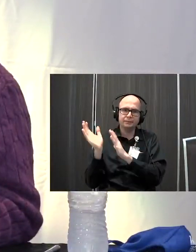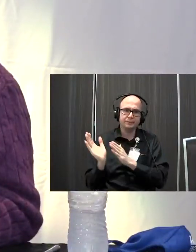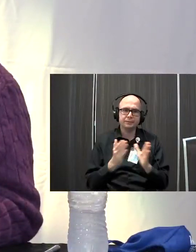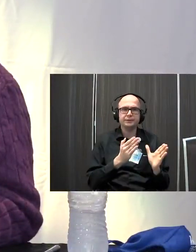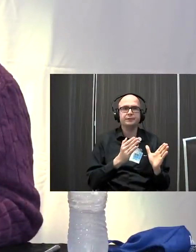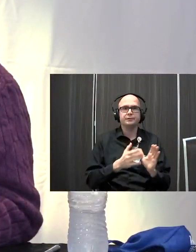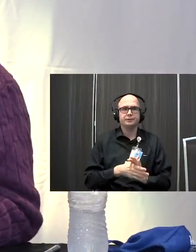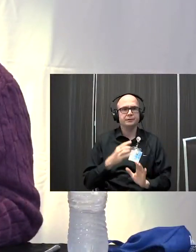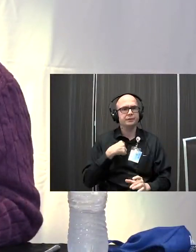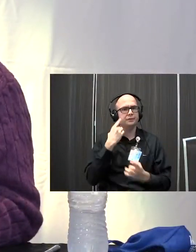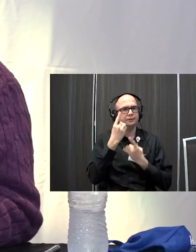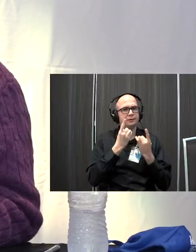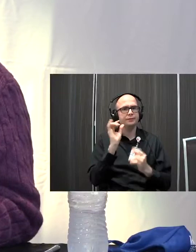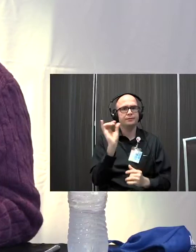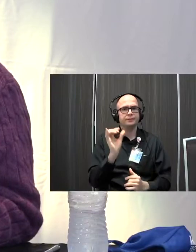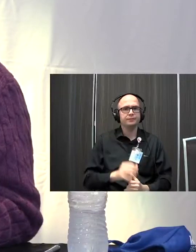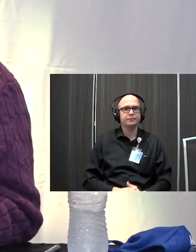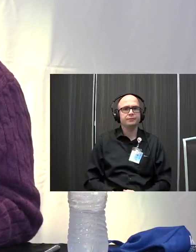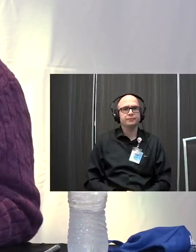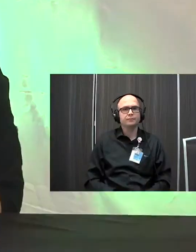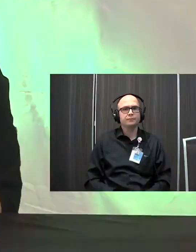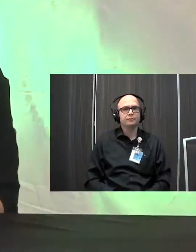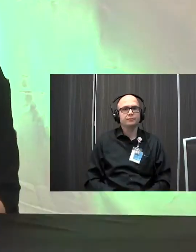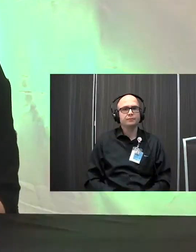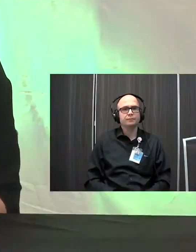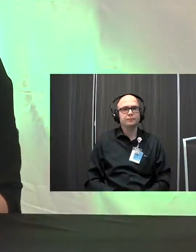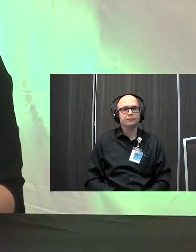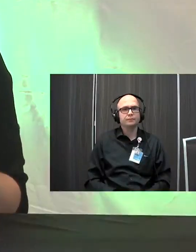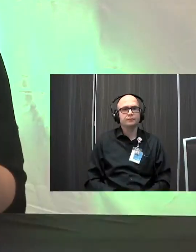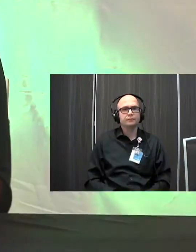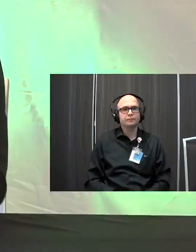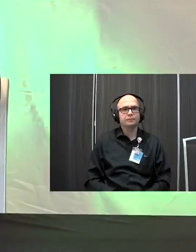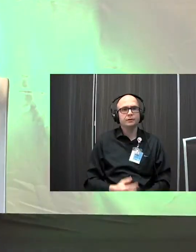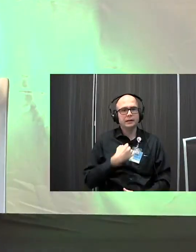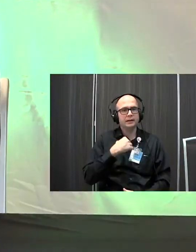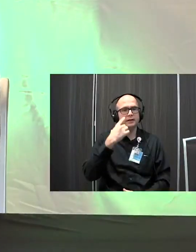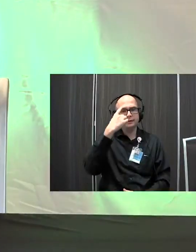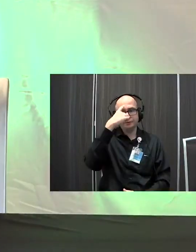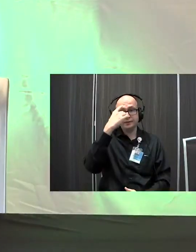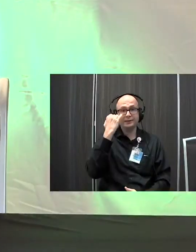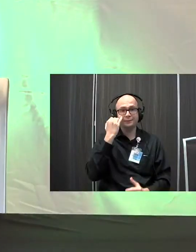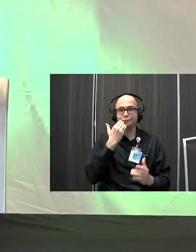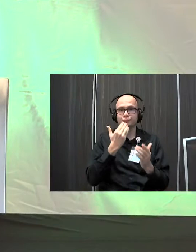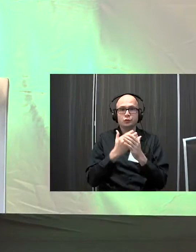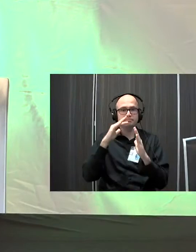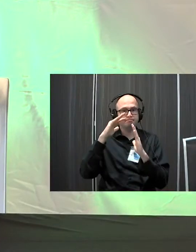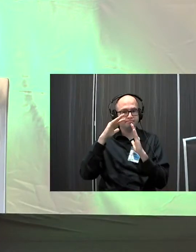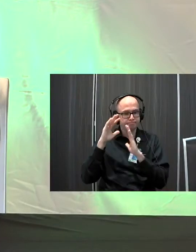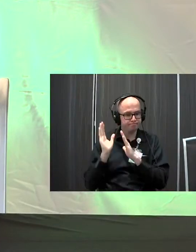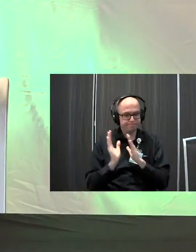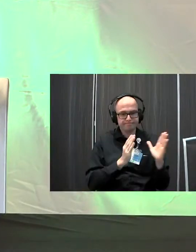that's another thing to think about. Yeah, and I think with that, if you have a really good routine in